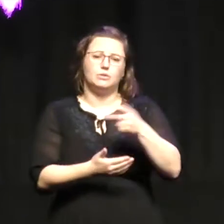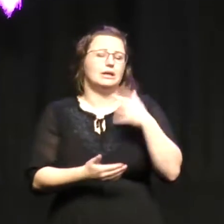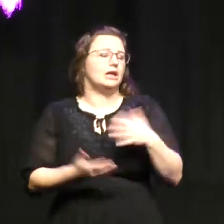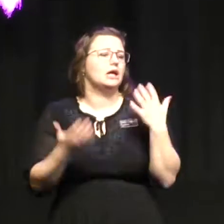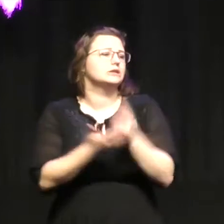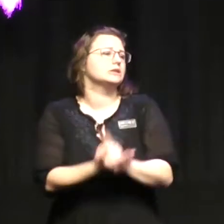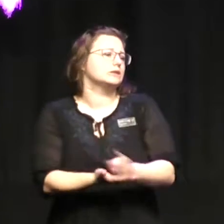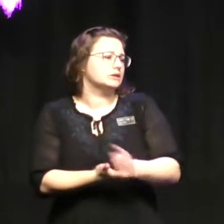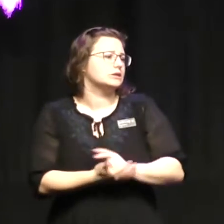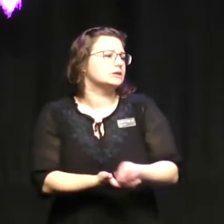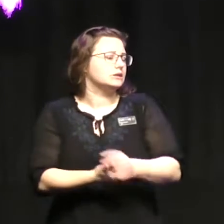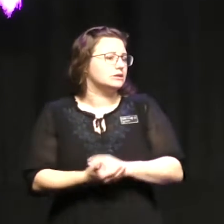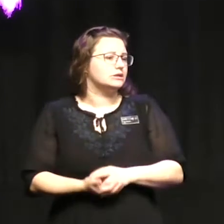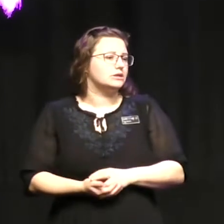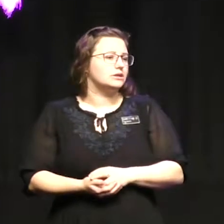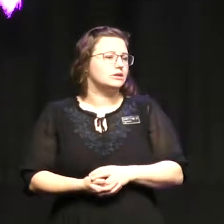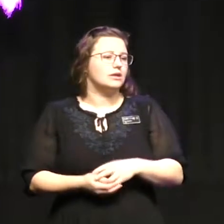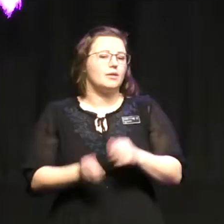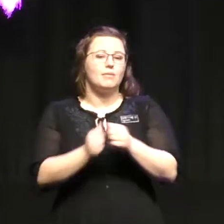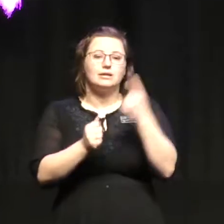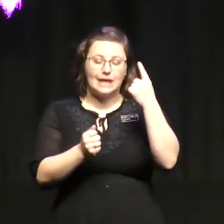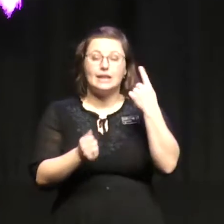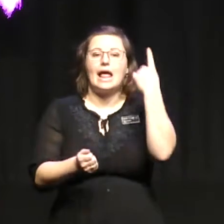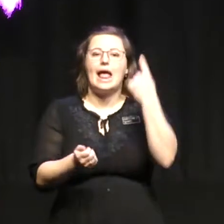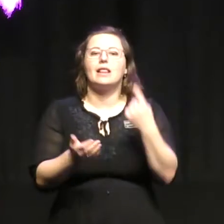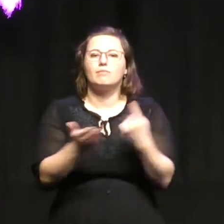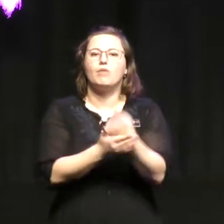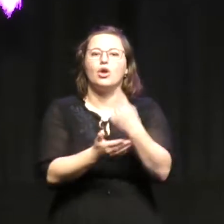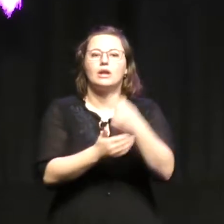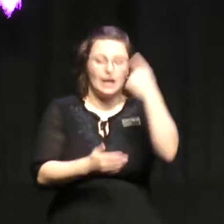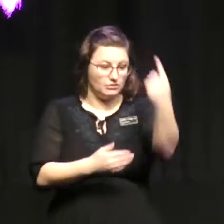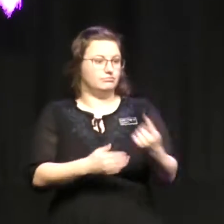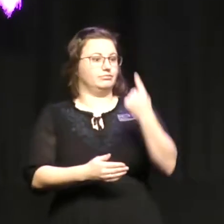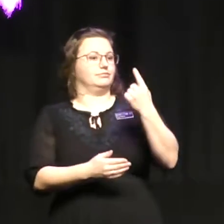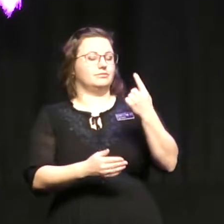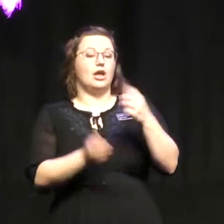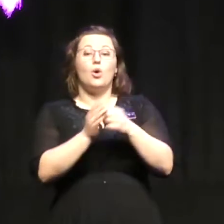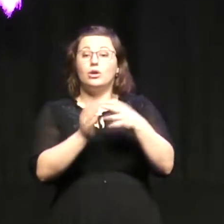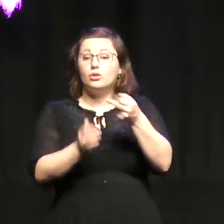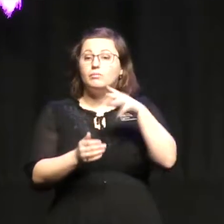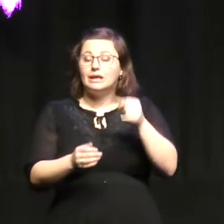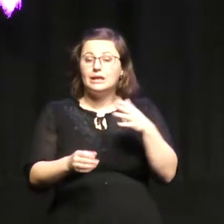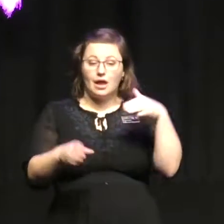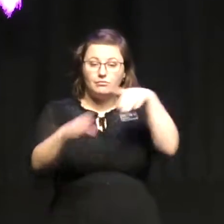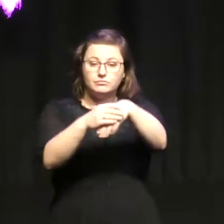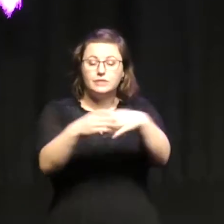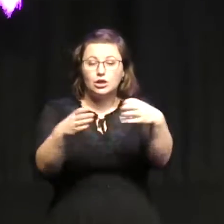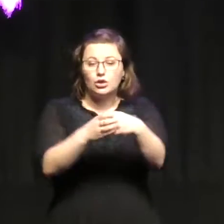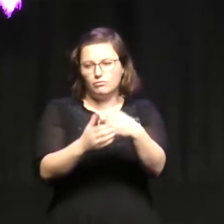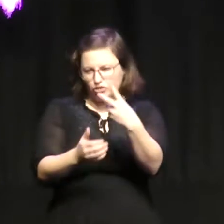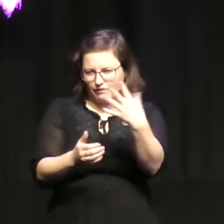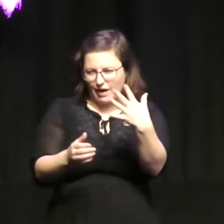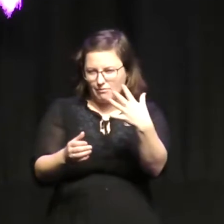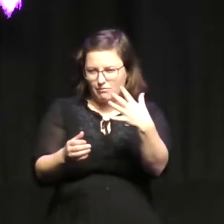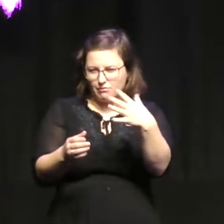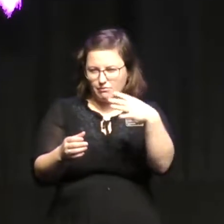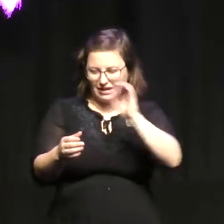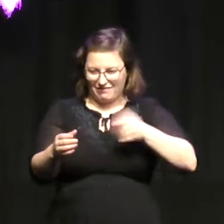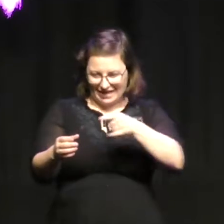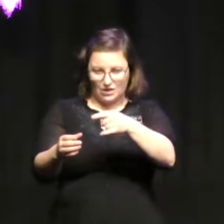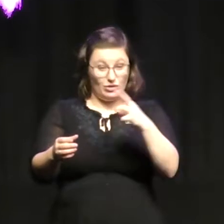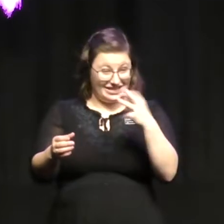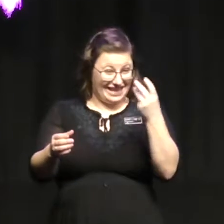night. Then an opportunity came by her way. Rubina came in a group of 25 women to